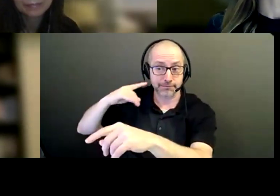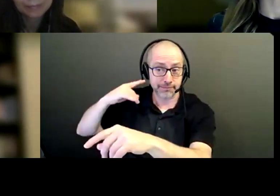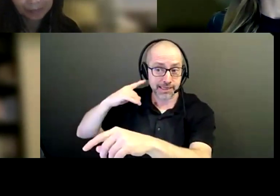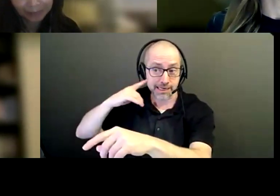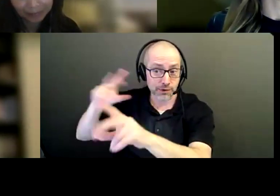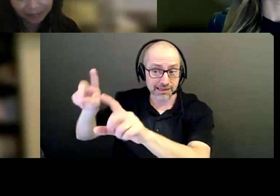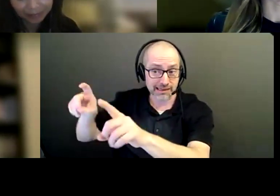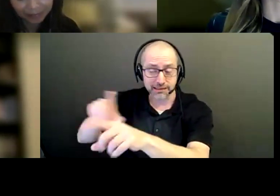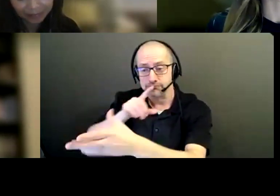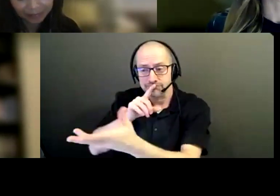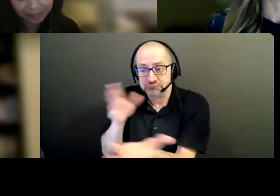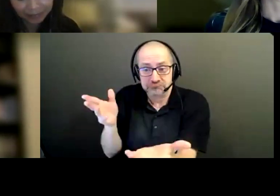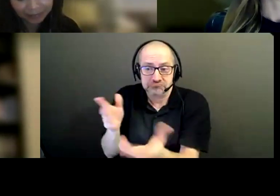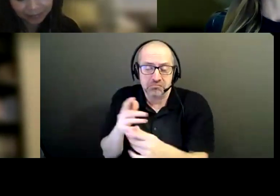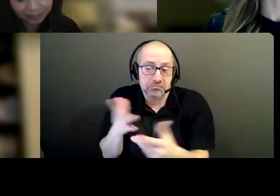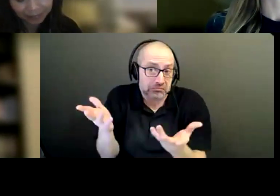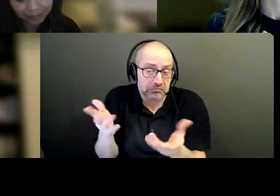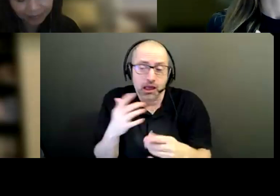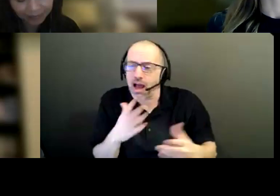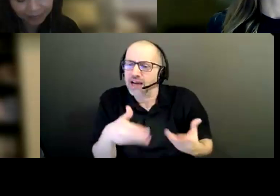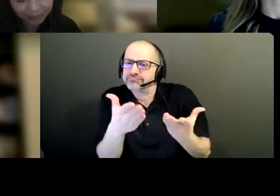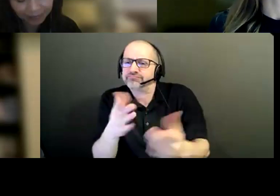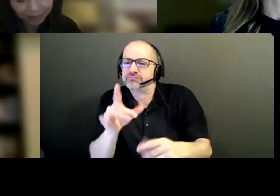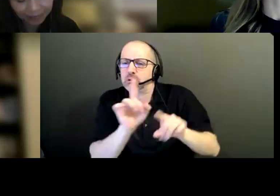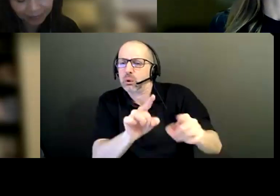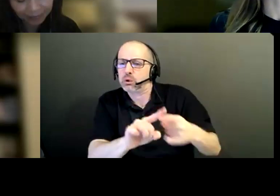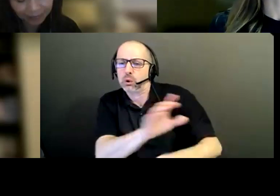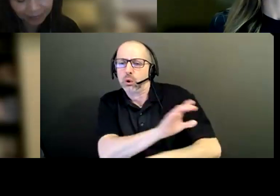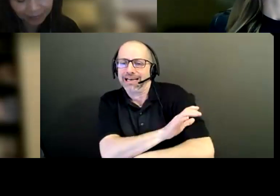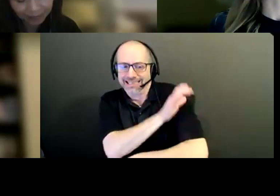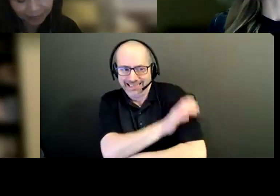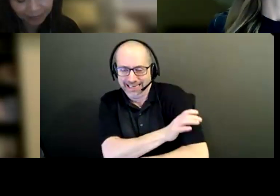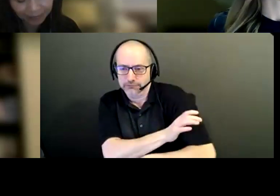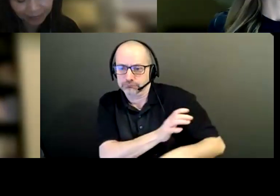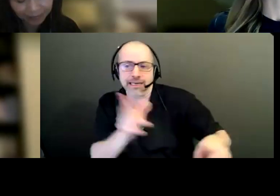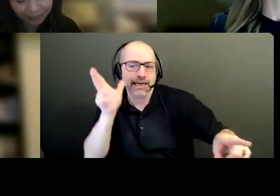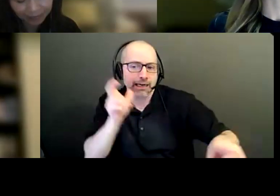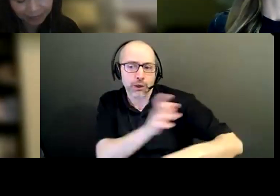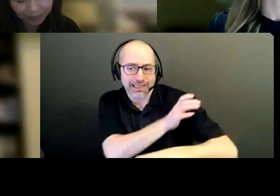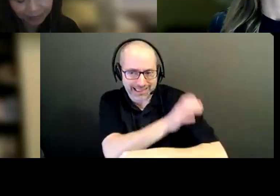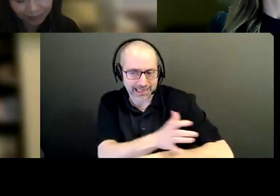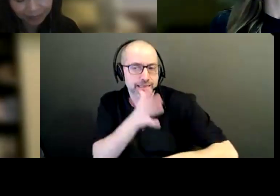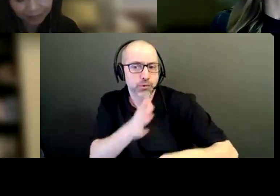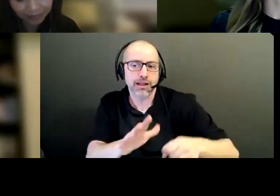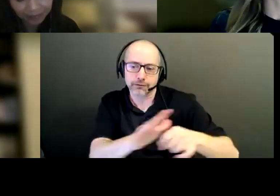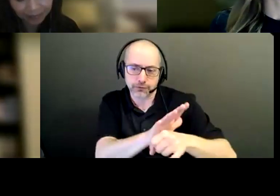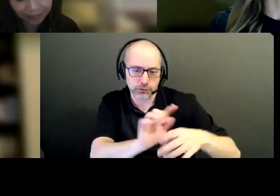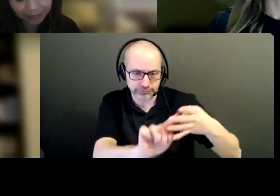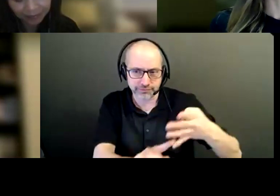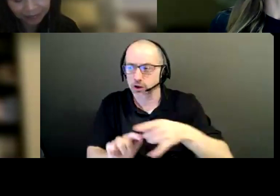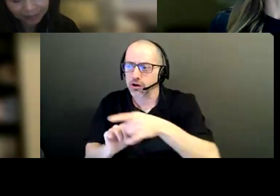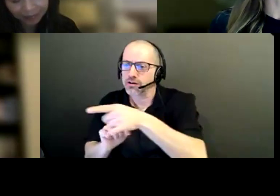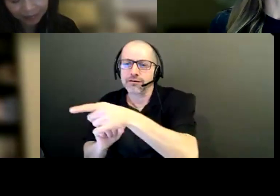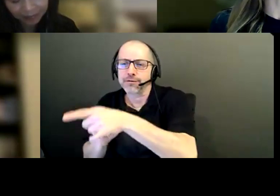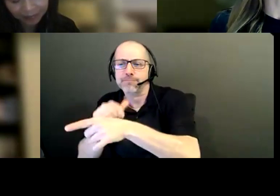a clinic that is going to do a thorough diagnostic assessment and not just a quick